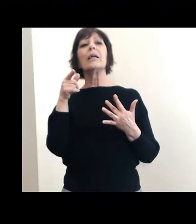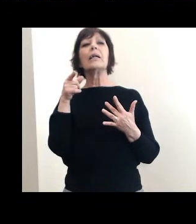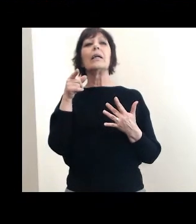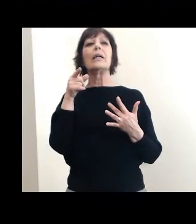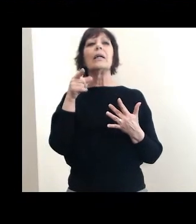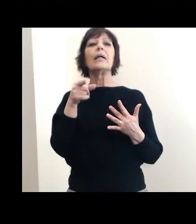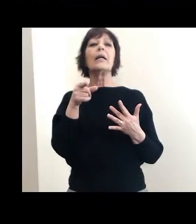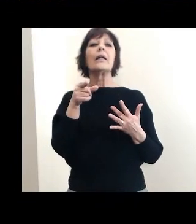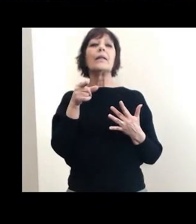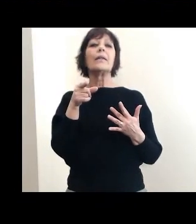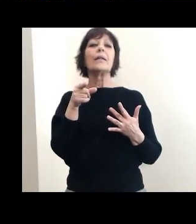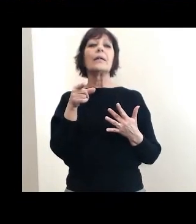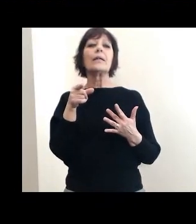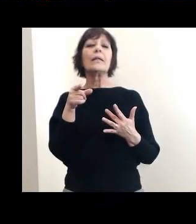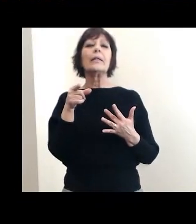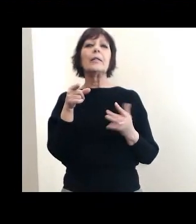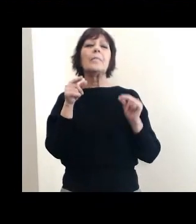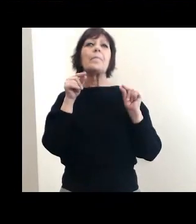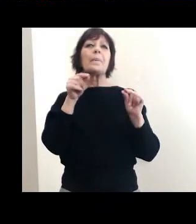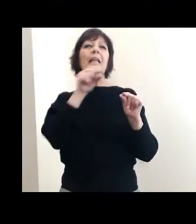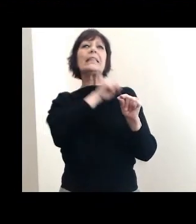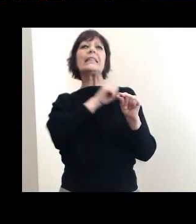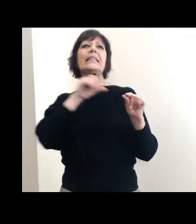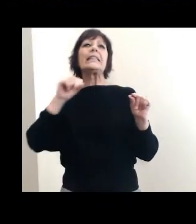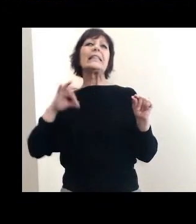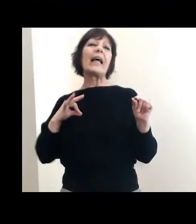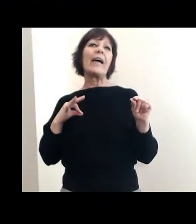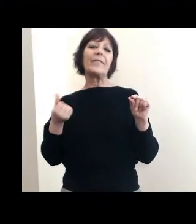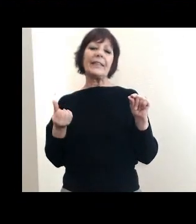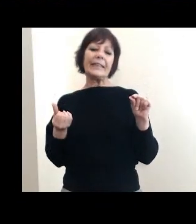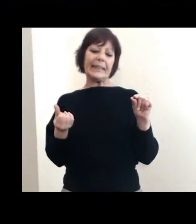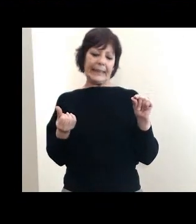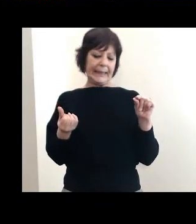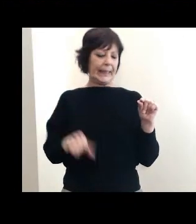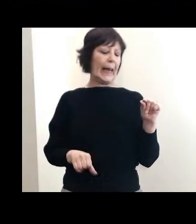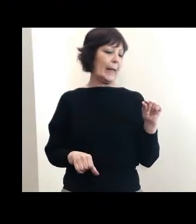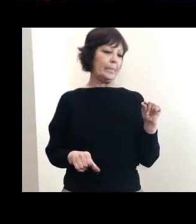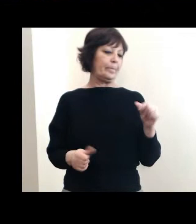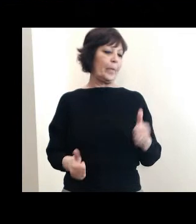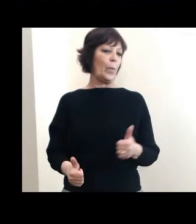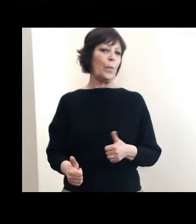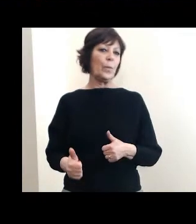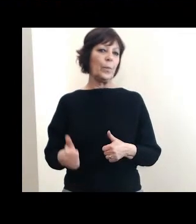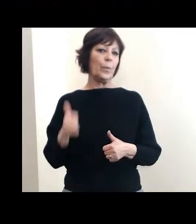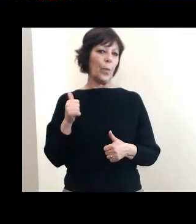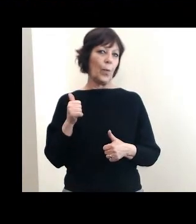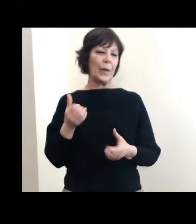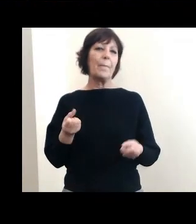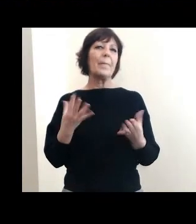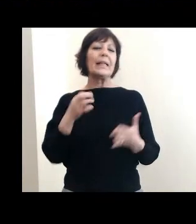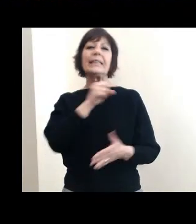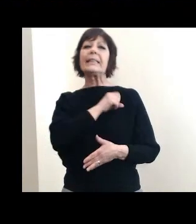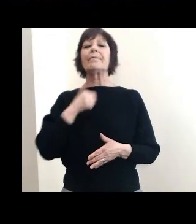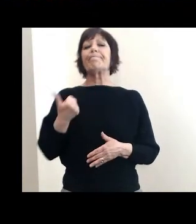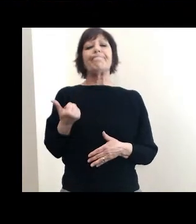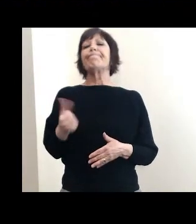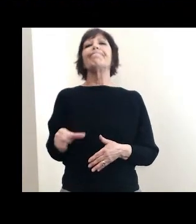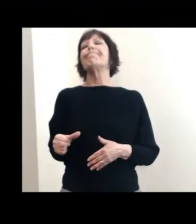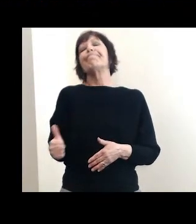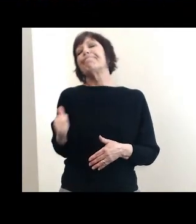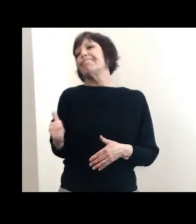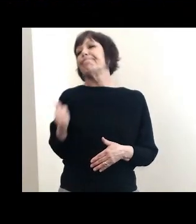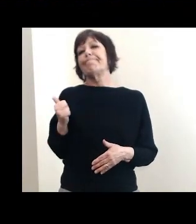staff numbers. We're a little concerned about the number of staff members as a percentage who've declined receiving